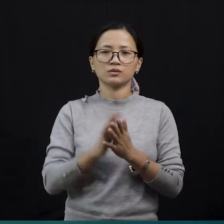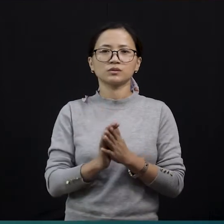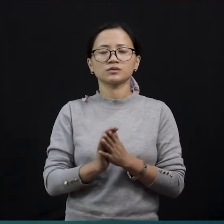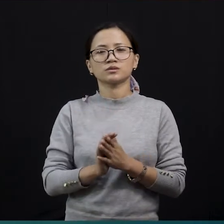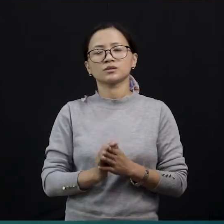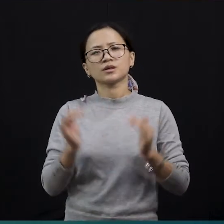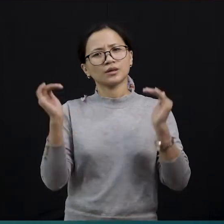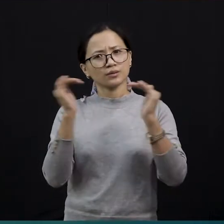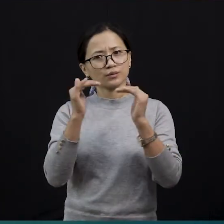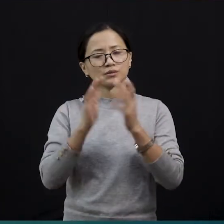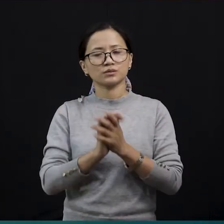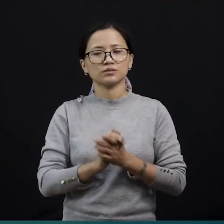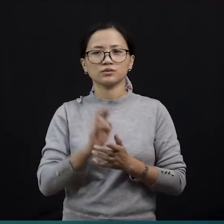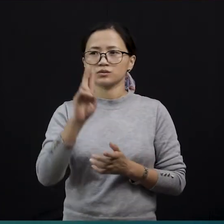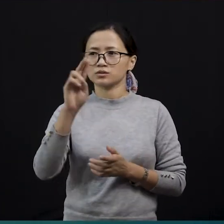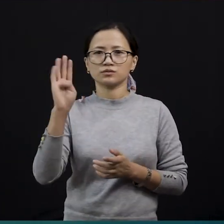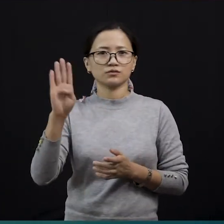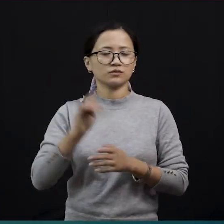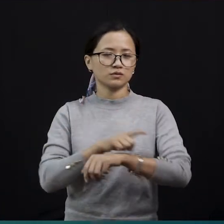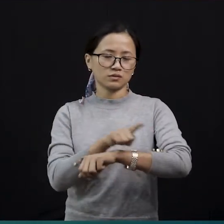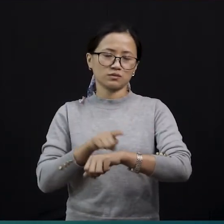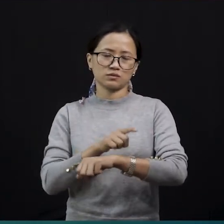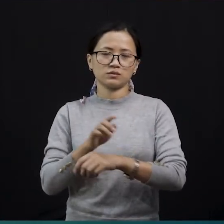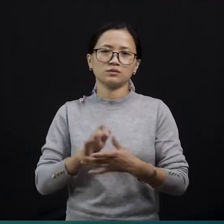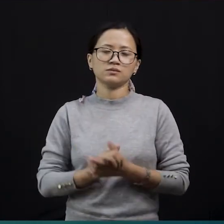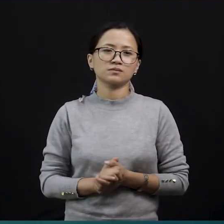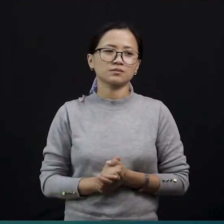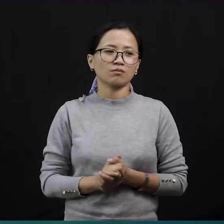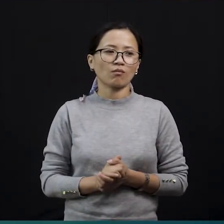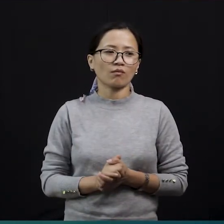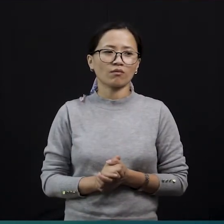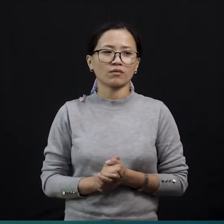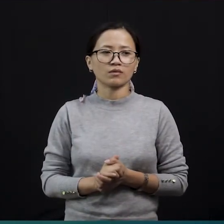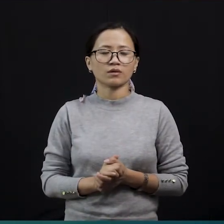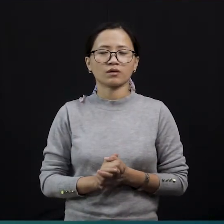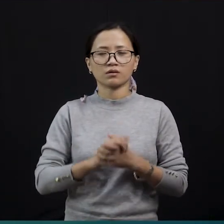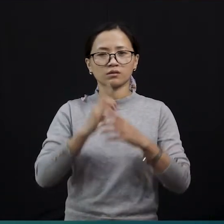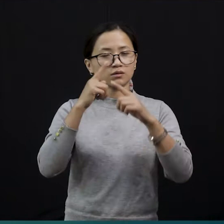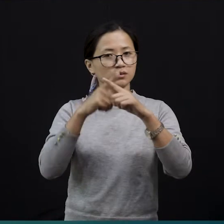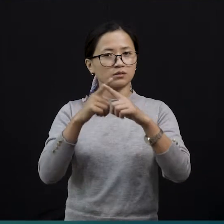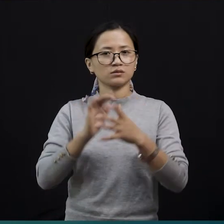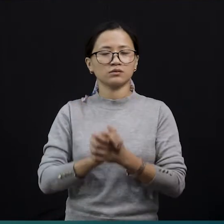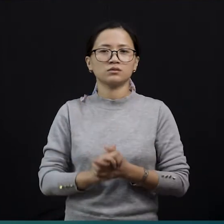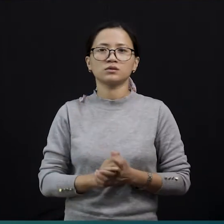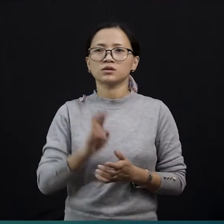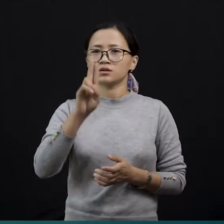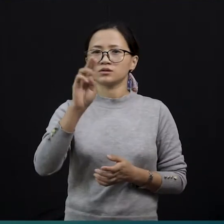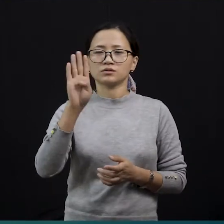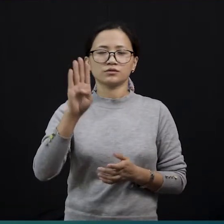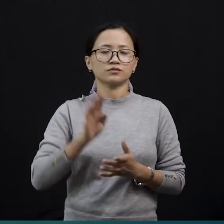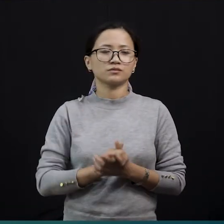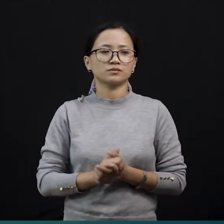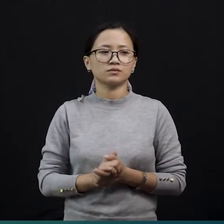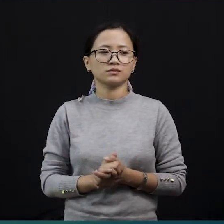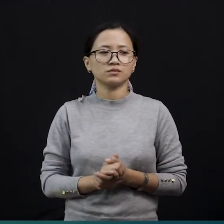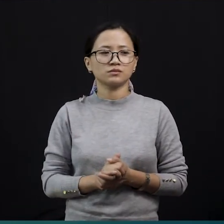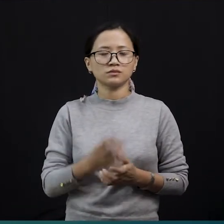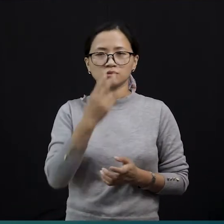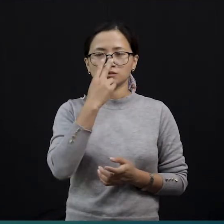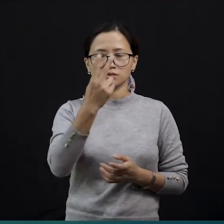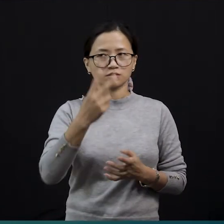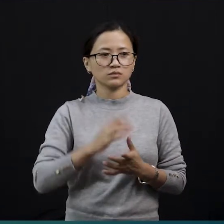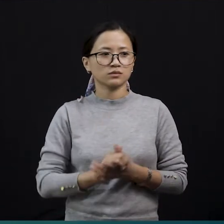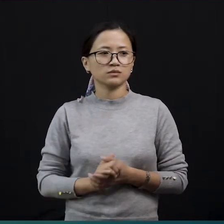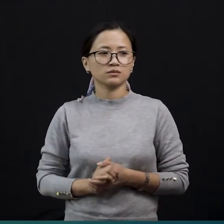equal to how much, children? 24 hours. That is why you need to multiply with 24 here, right? Can you see